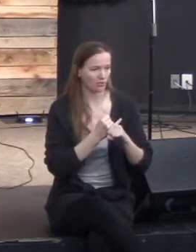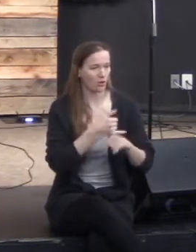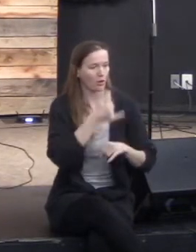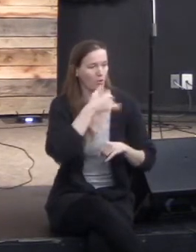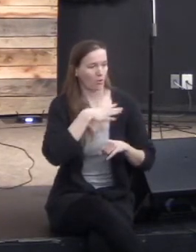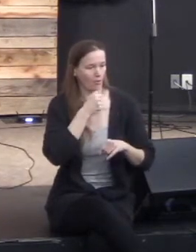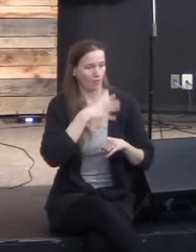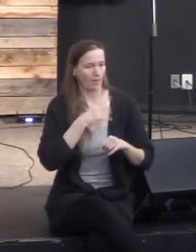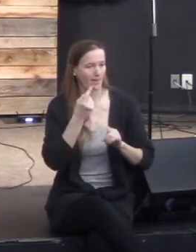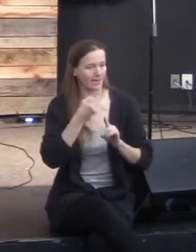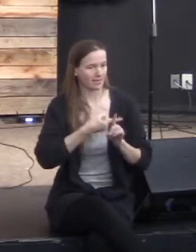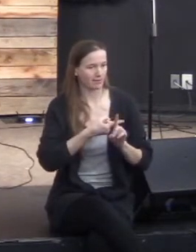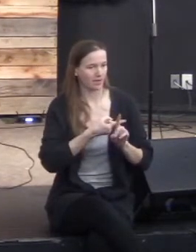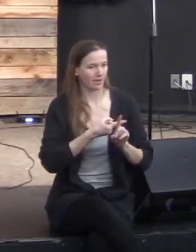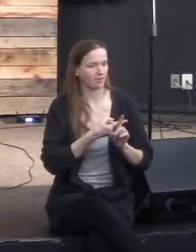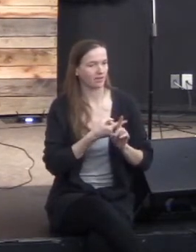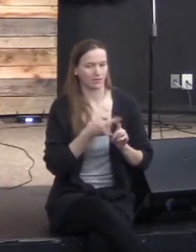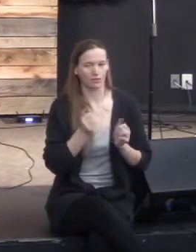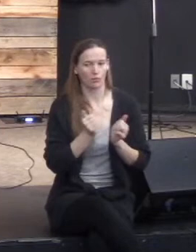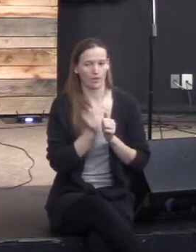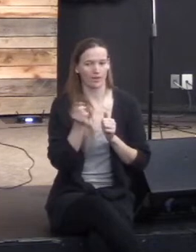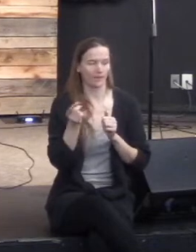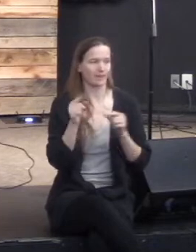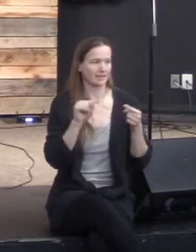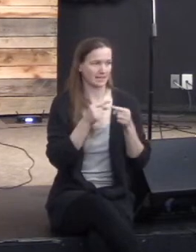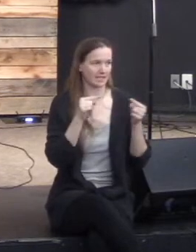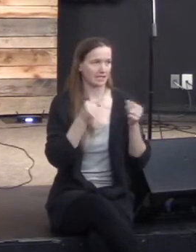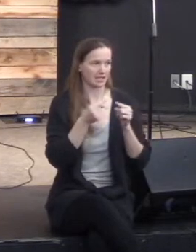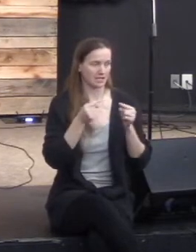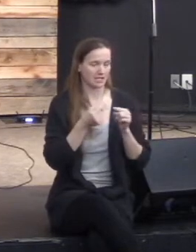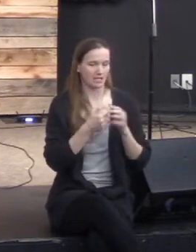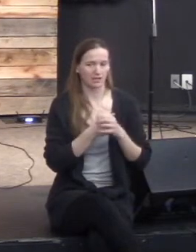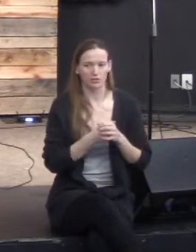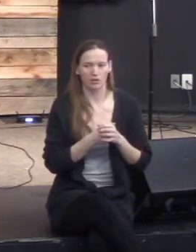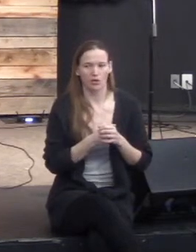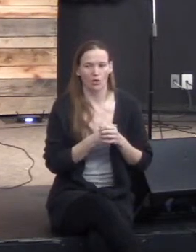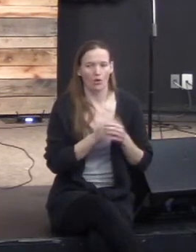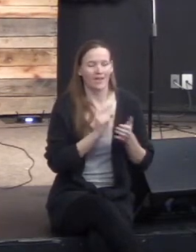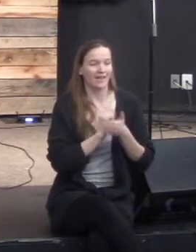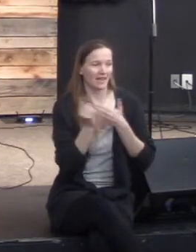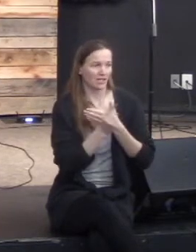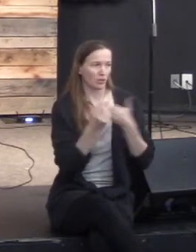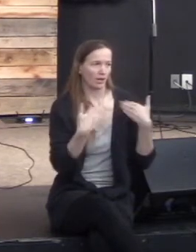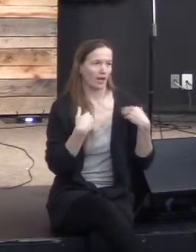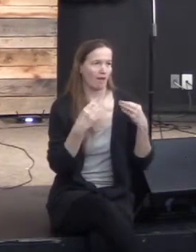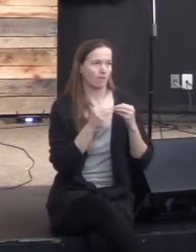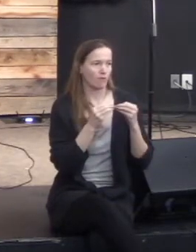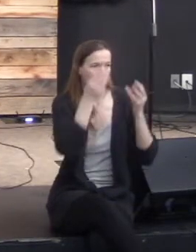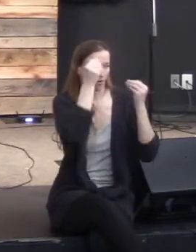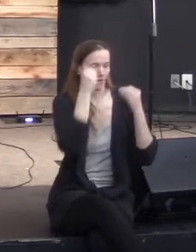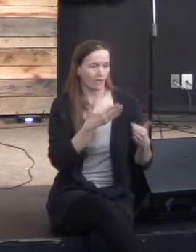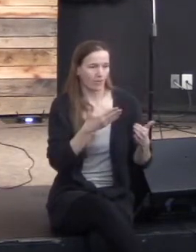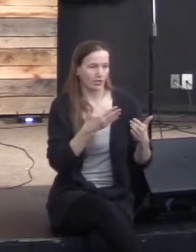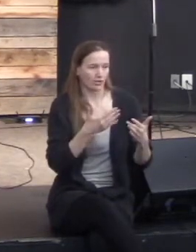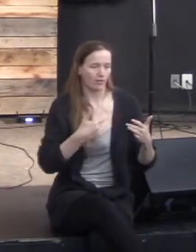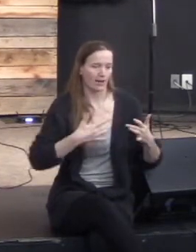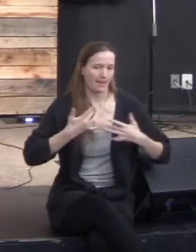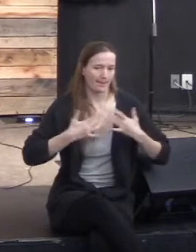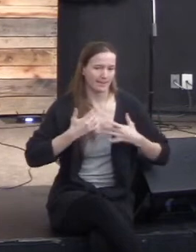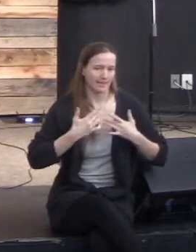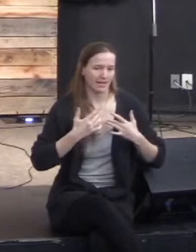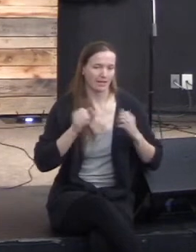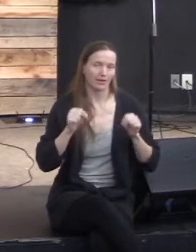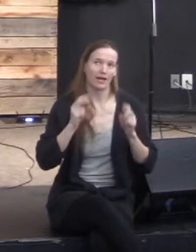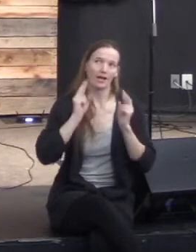in March. So next week we will give out more details, but I'm super, super excited that we can